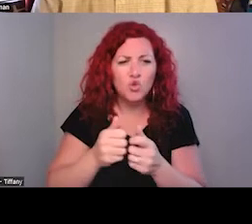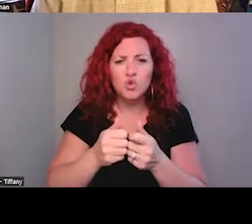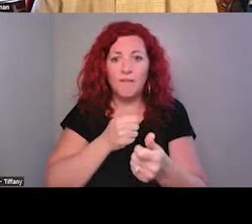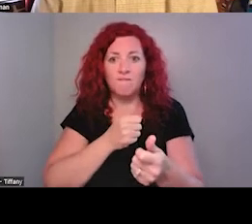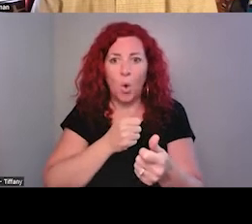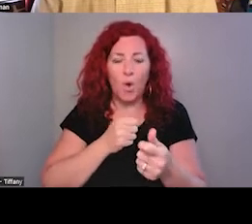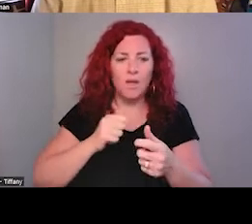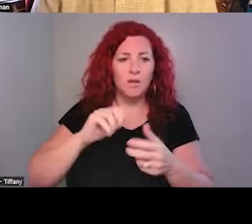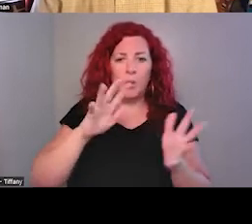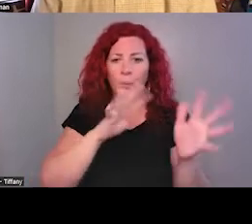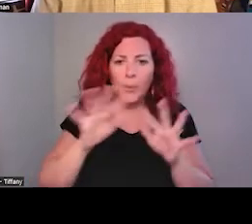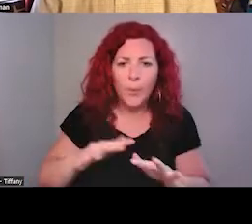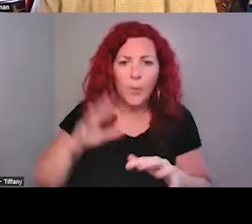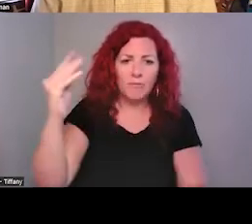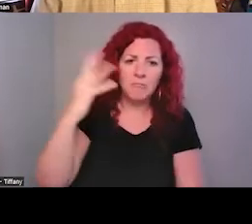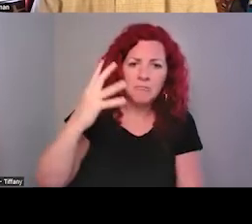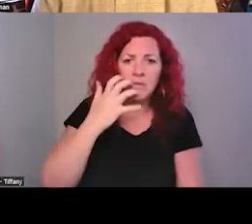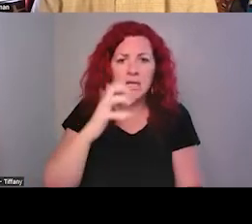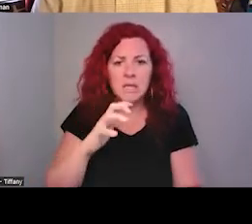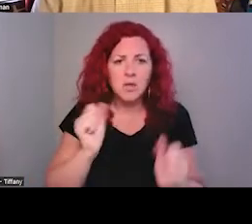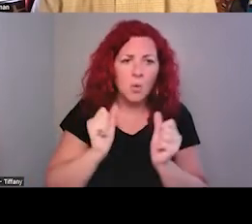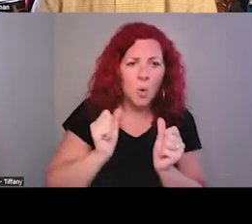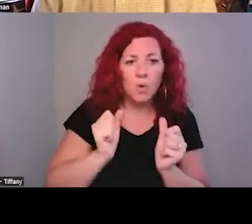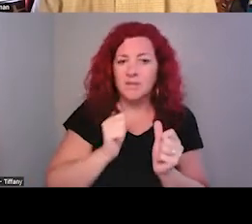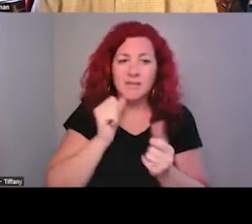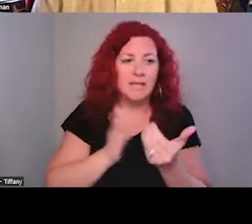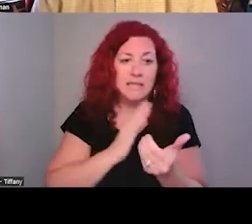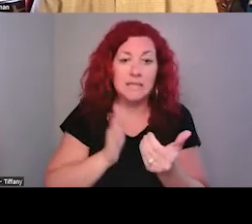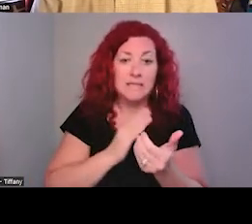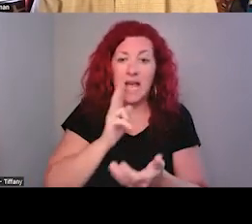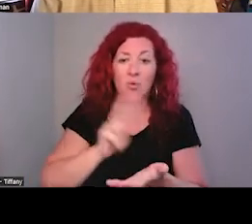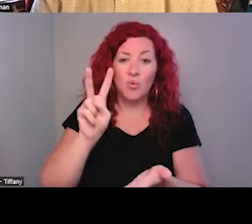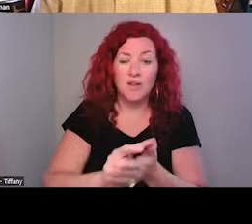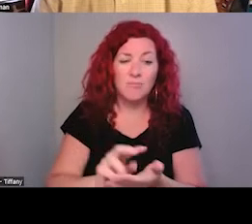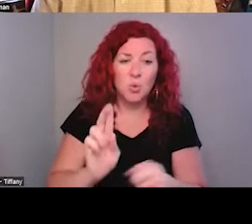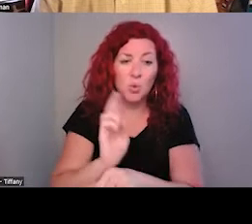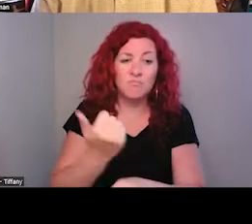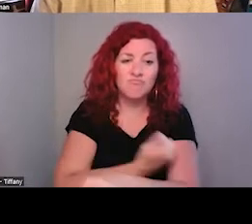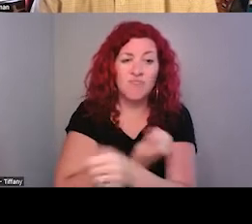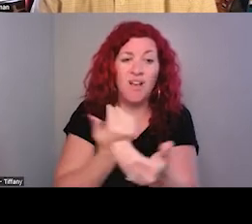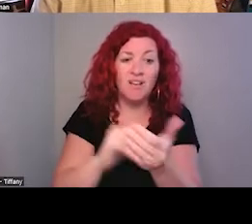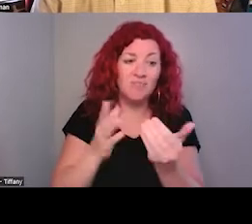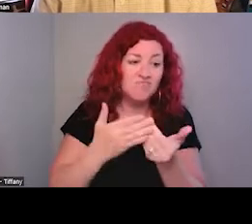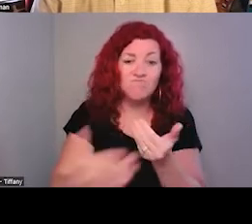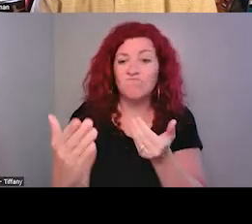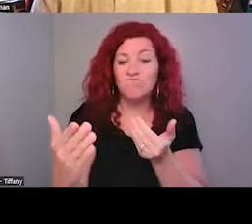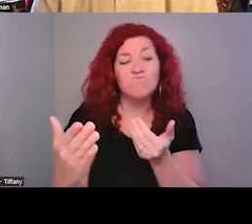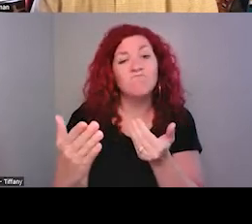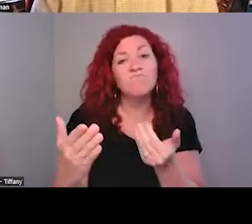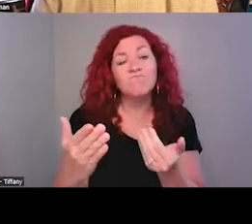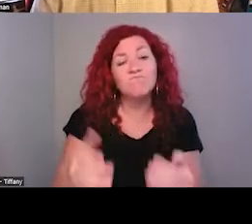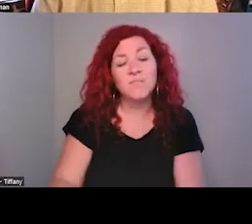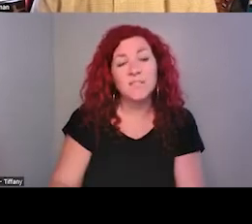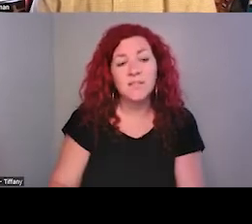shelters is very difficult, and it wasn't easy. I ended up relapsing in there, and I was using drugs pretty much the duration of my stay there." So